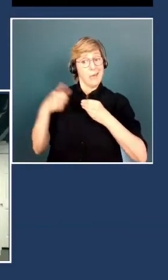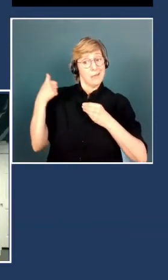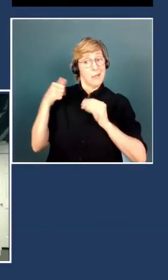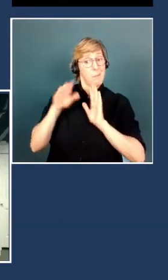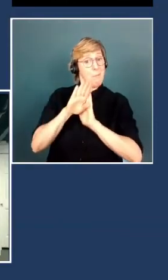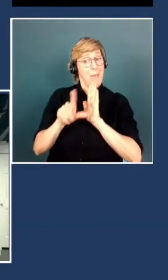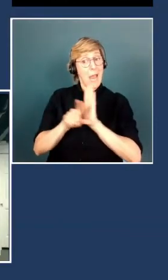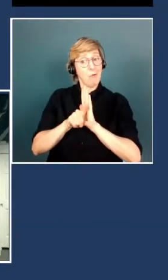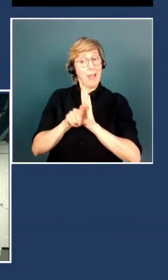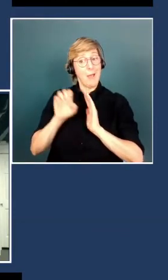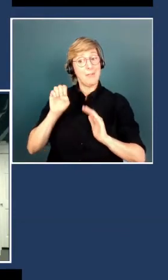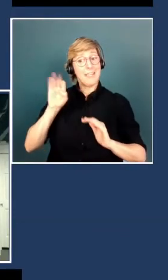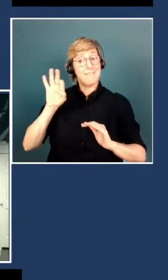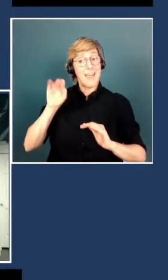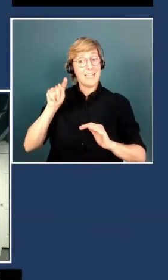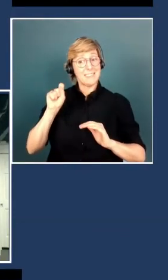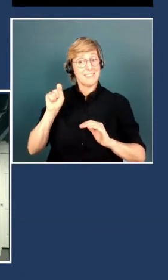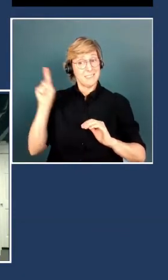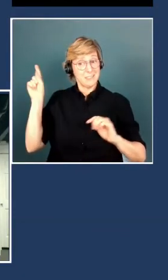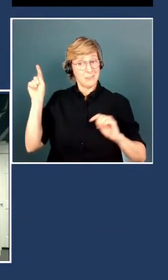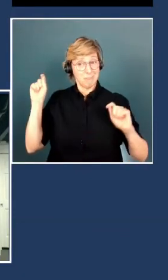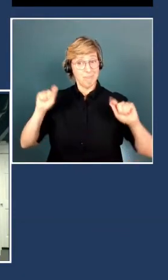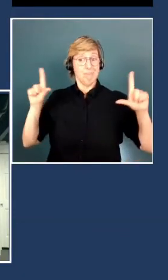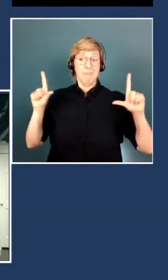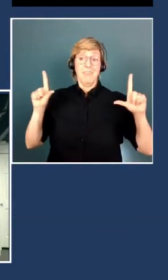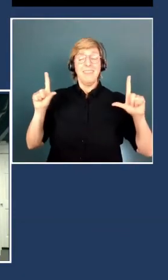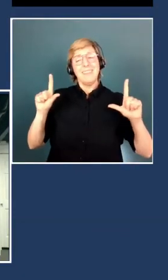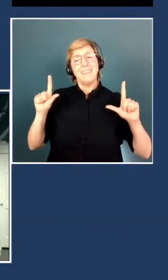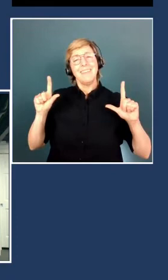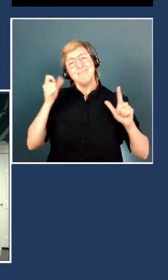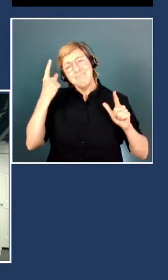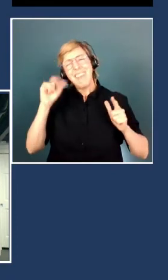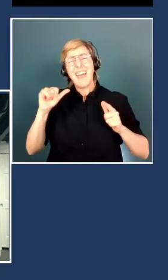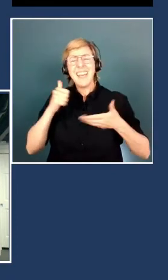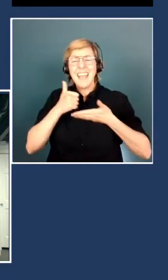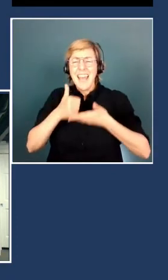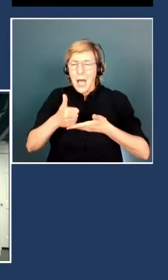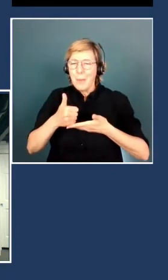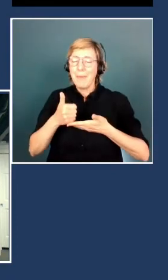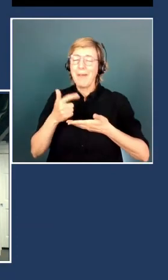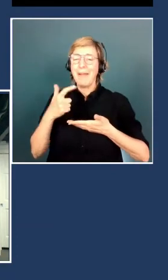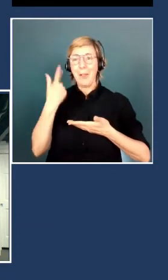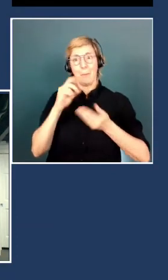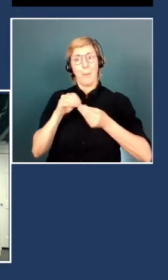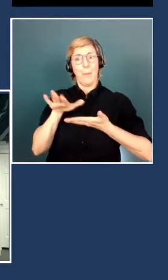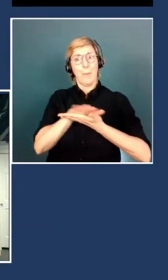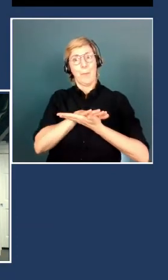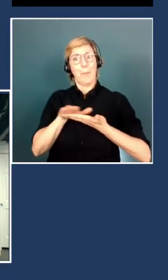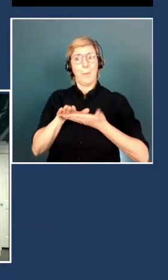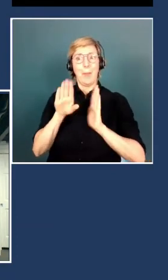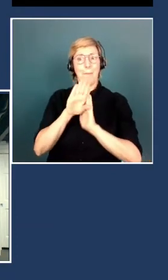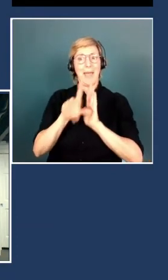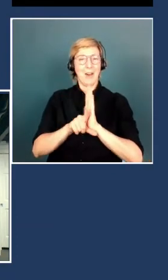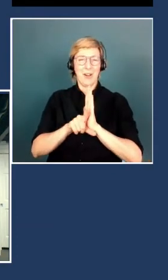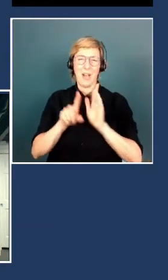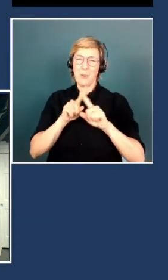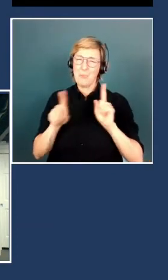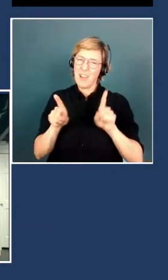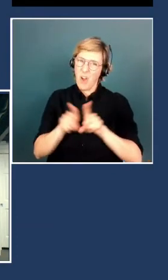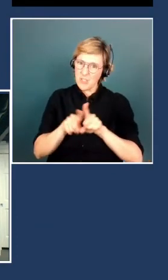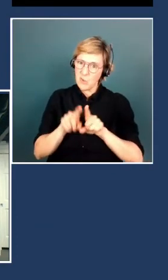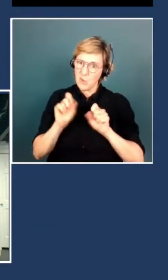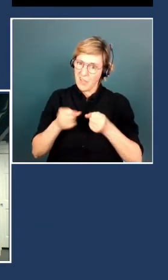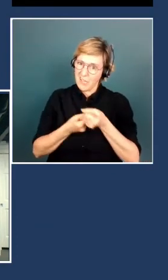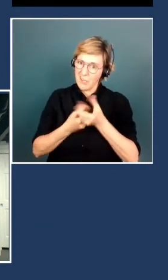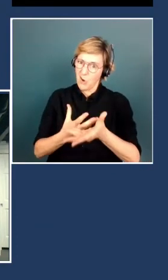tidy up that area, as we mentioned, but that can also cause a little bit more of lag on your internet. So turning that off, you may also have to turn off